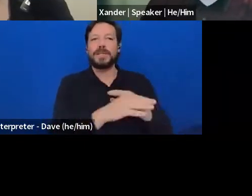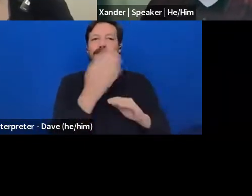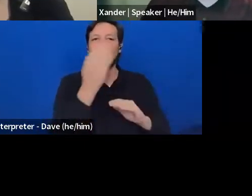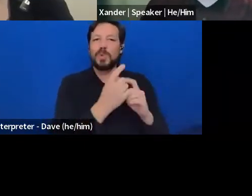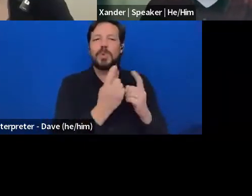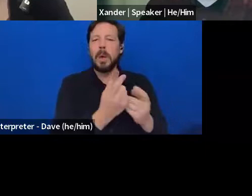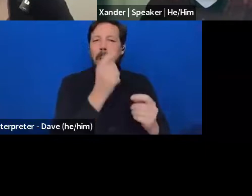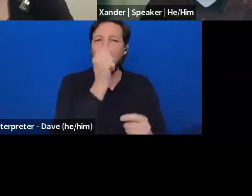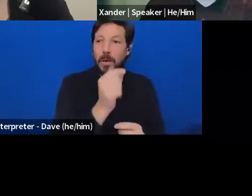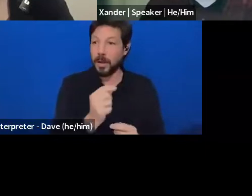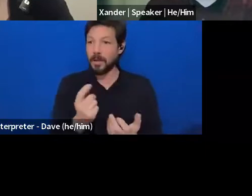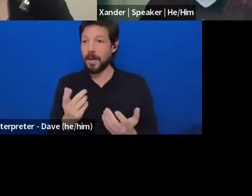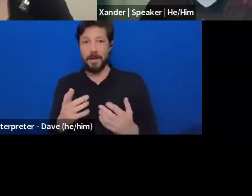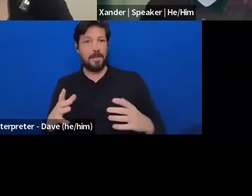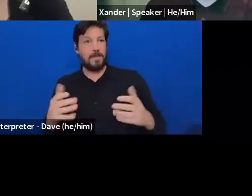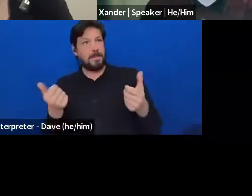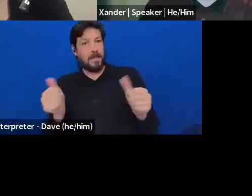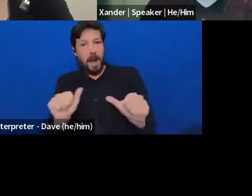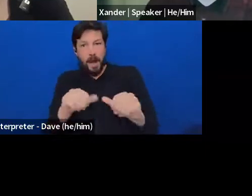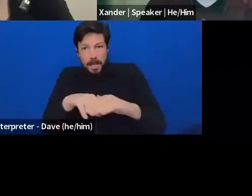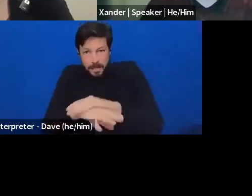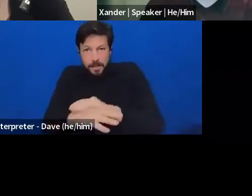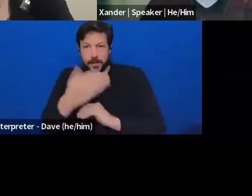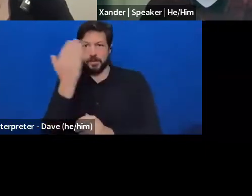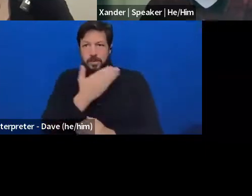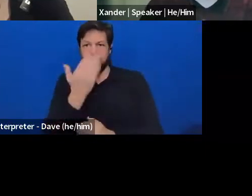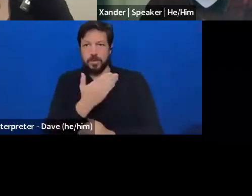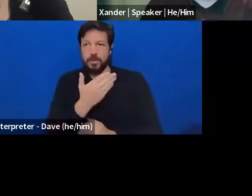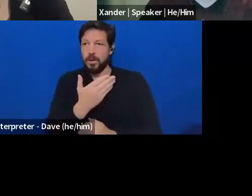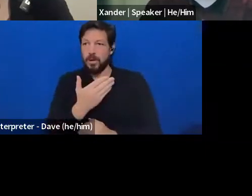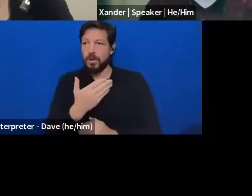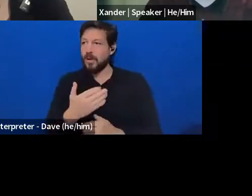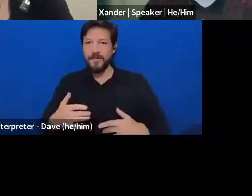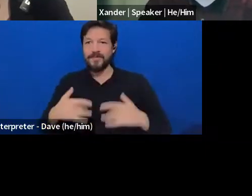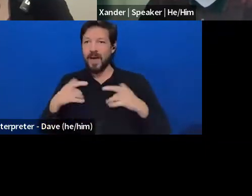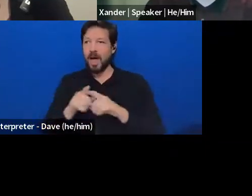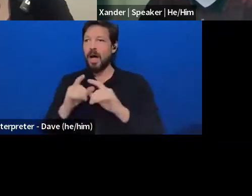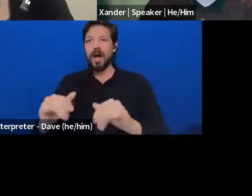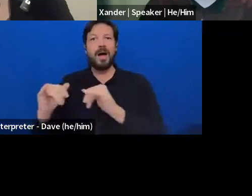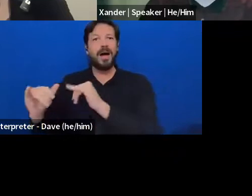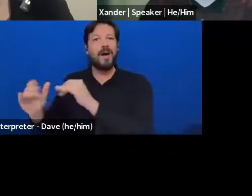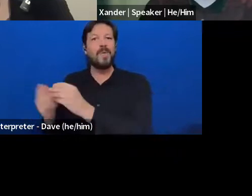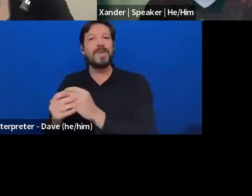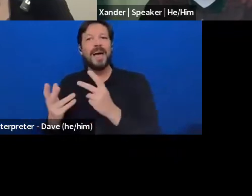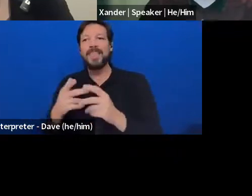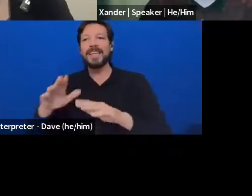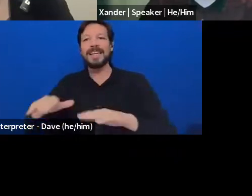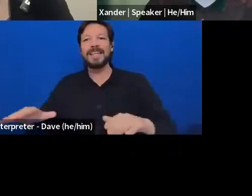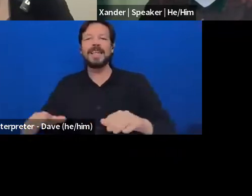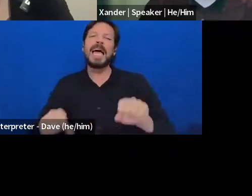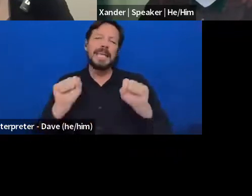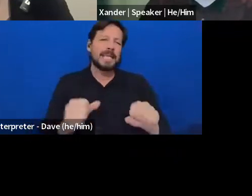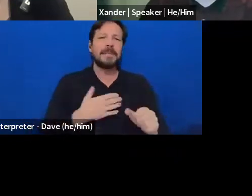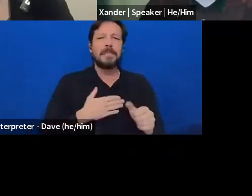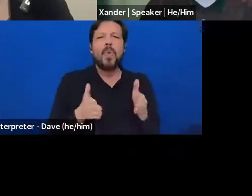like a really big moment for me, because I was still doing it with the rest of the kids in my class, and even though it might look a little bit different, I was